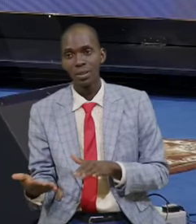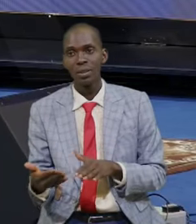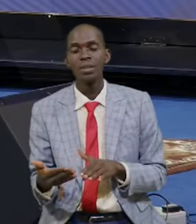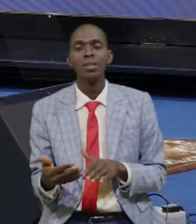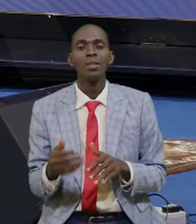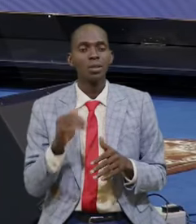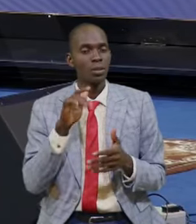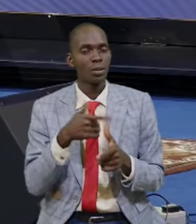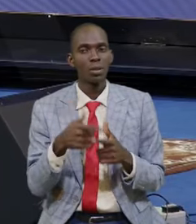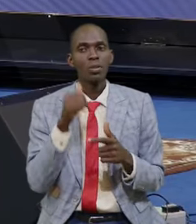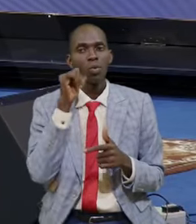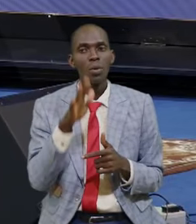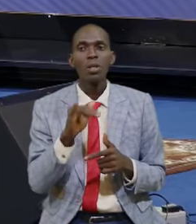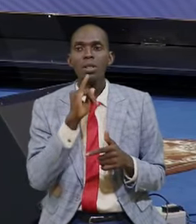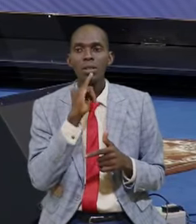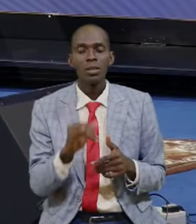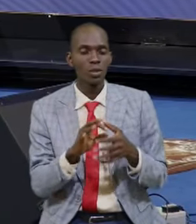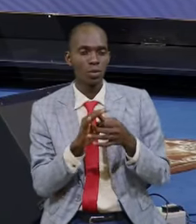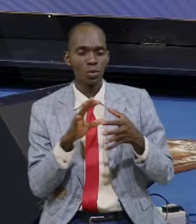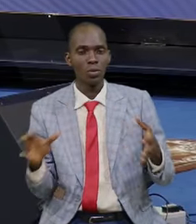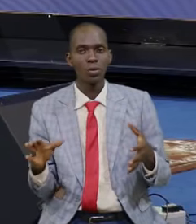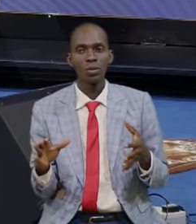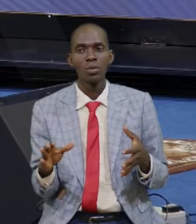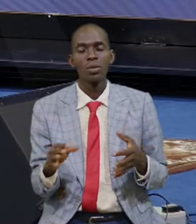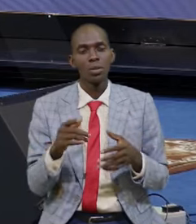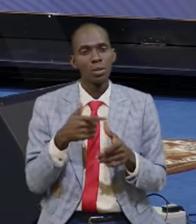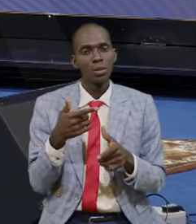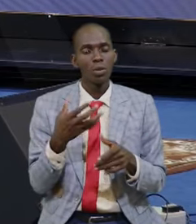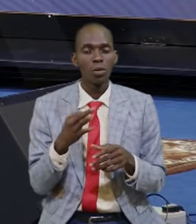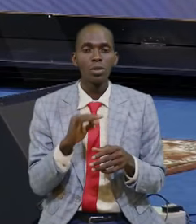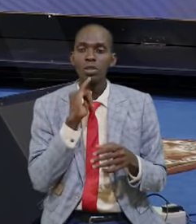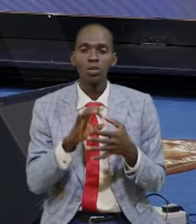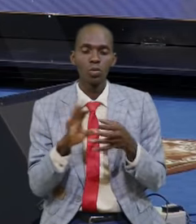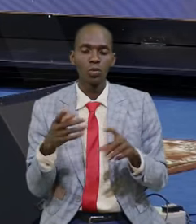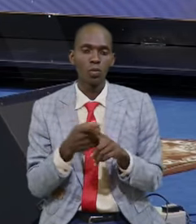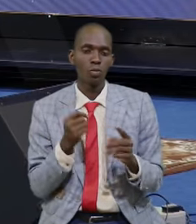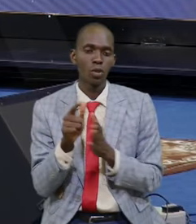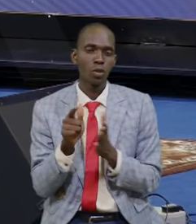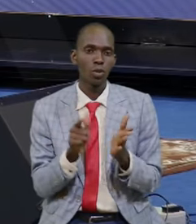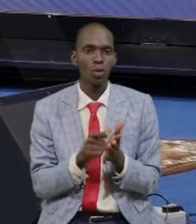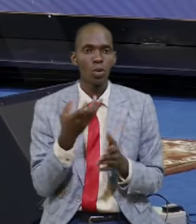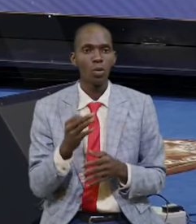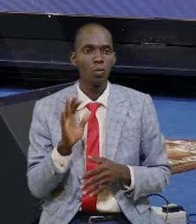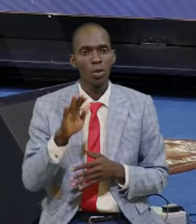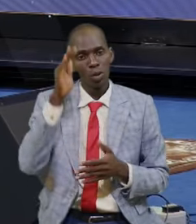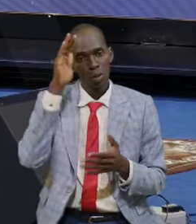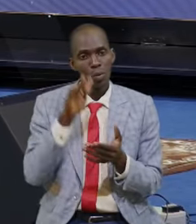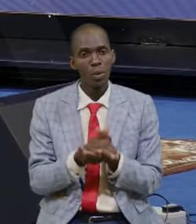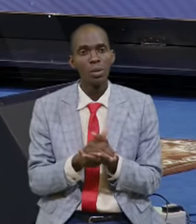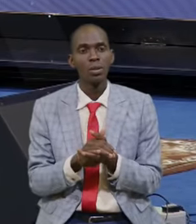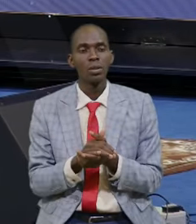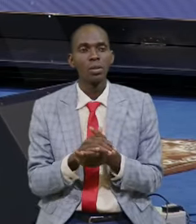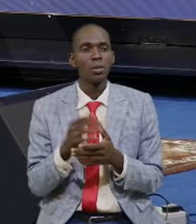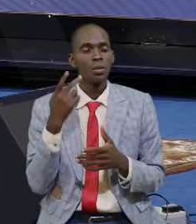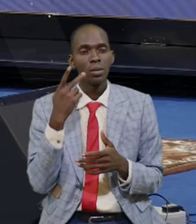the law of her husband. In verse 3, it says in verse 3, so then, if